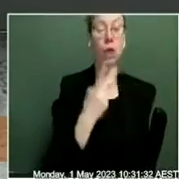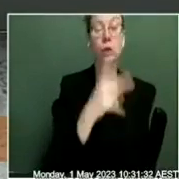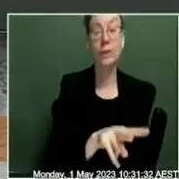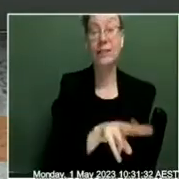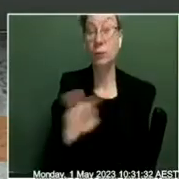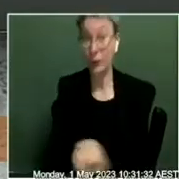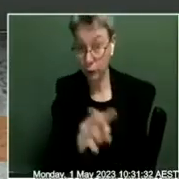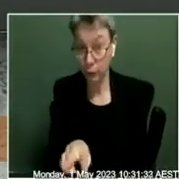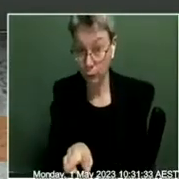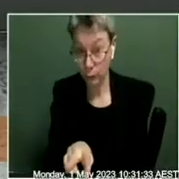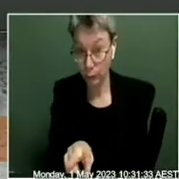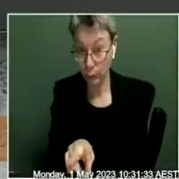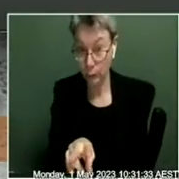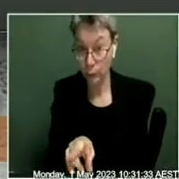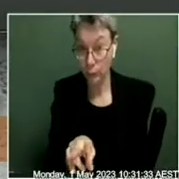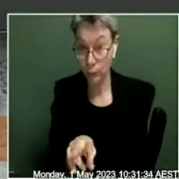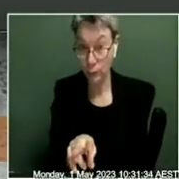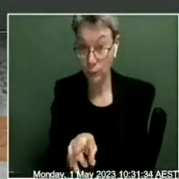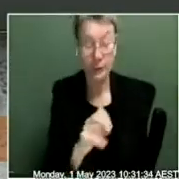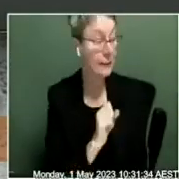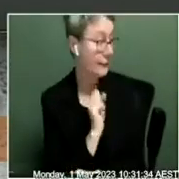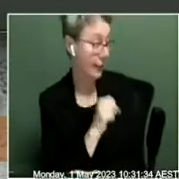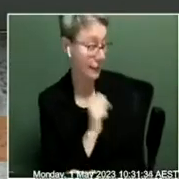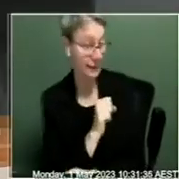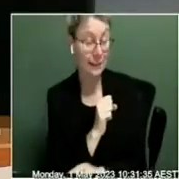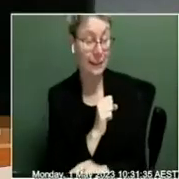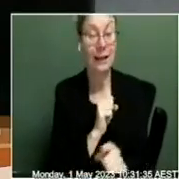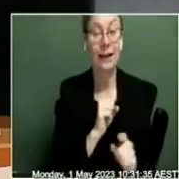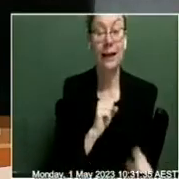for an additional year. Is that right? Yes.